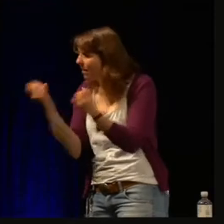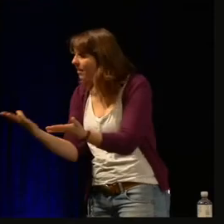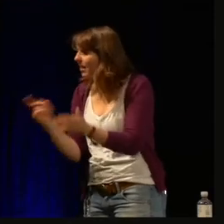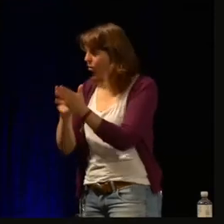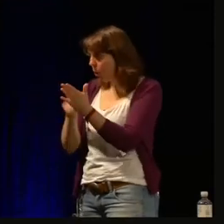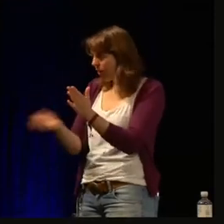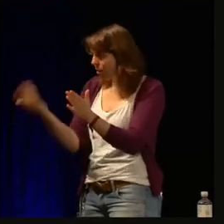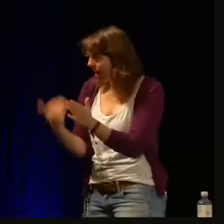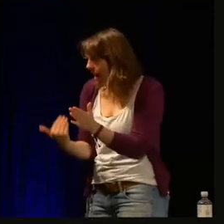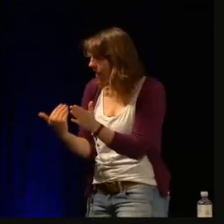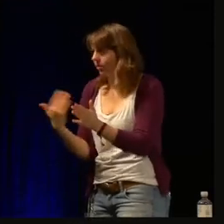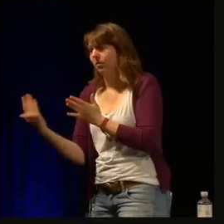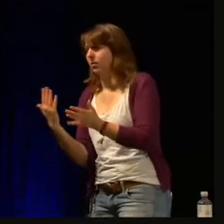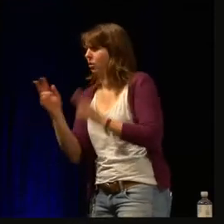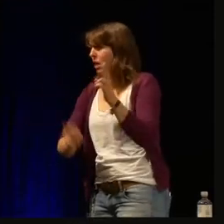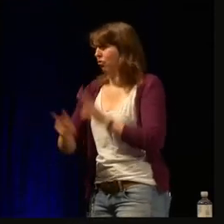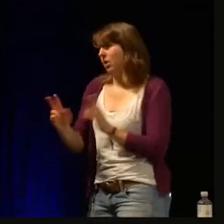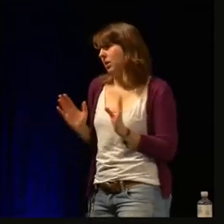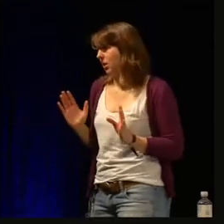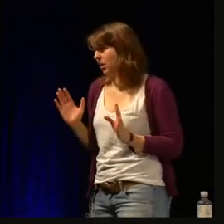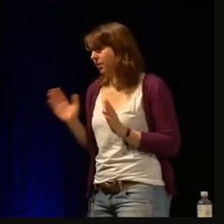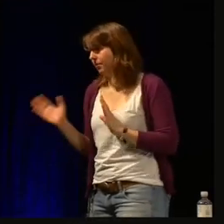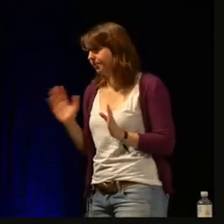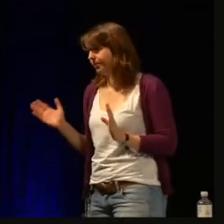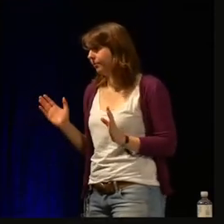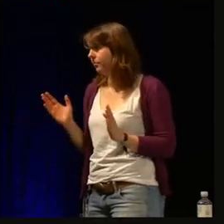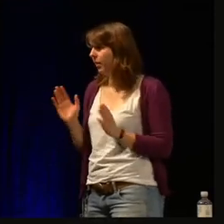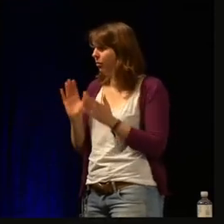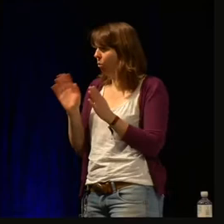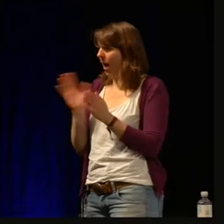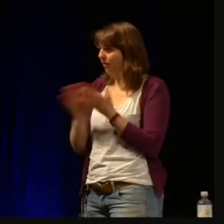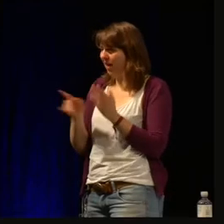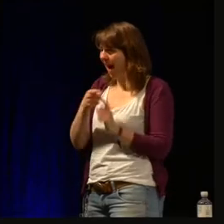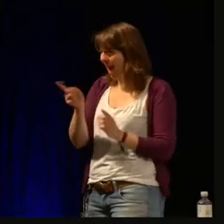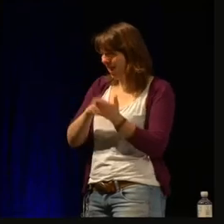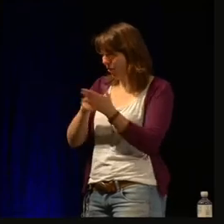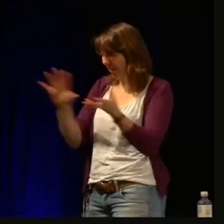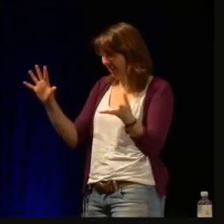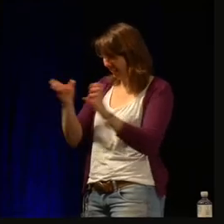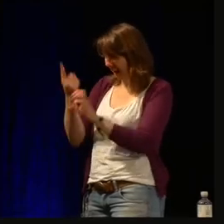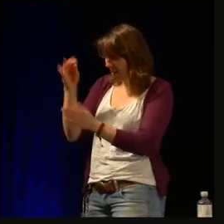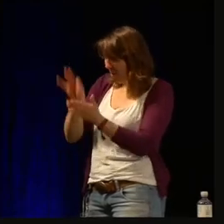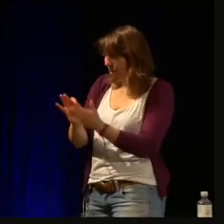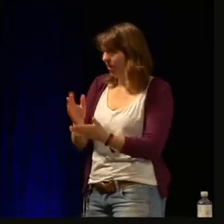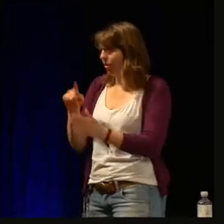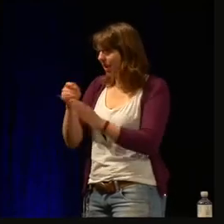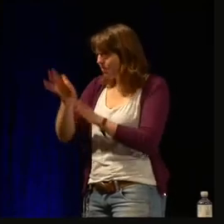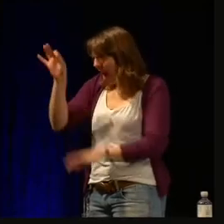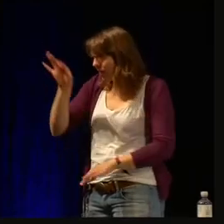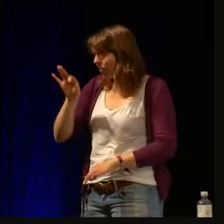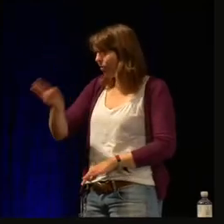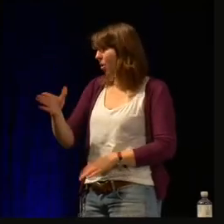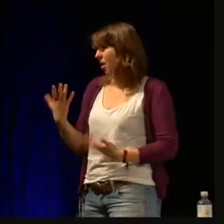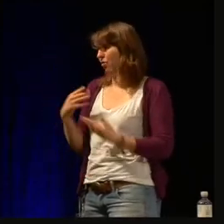horizon? I think it's problematic to sort of focus on this point because it's about a lot more